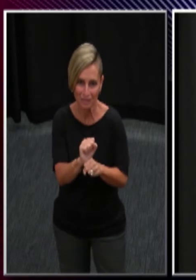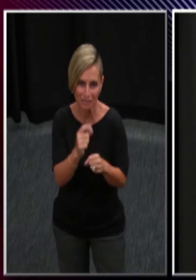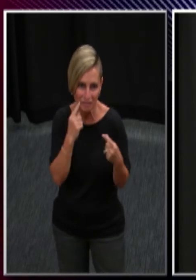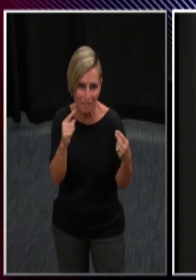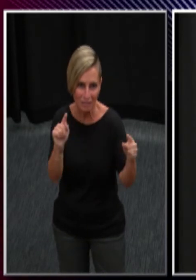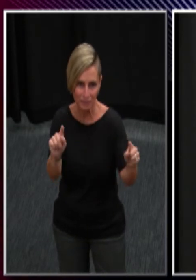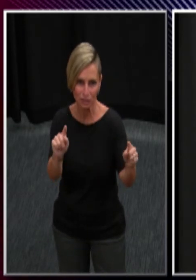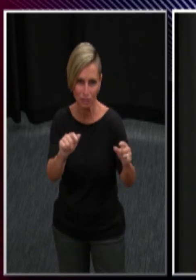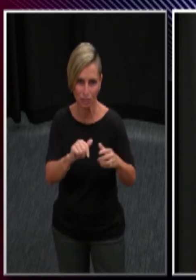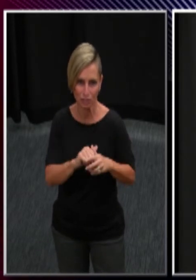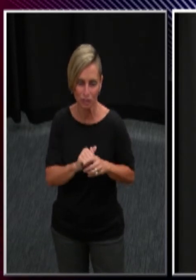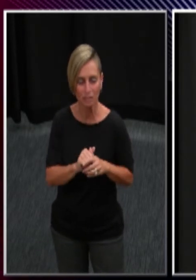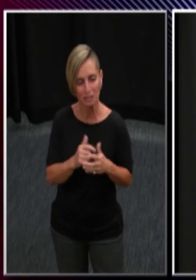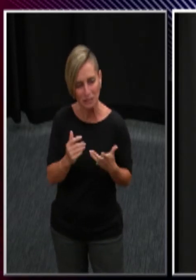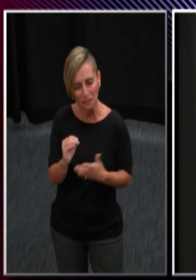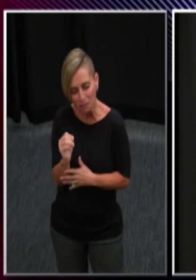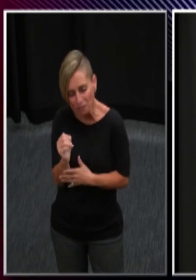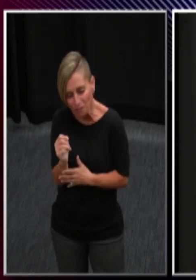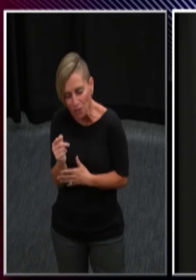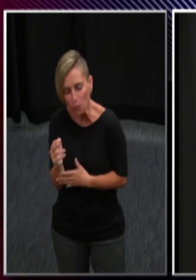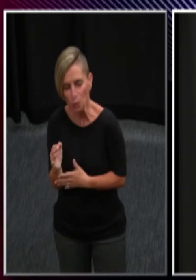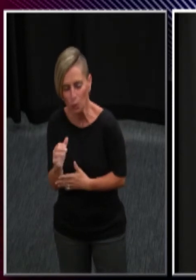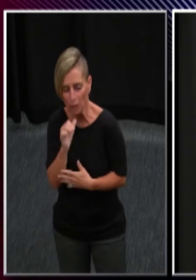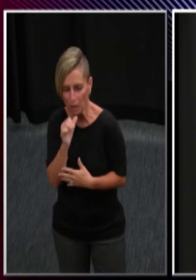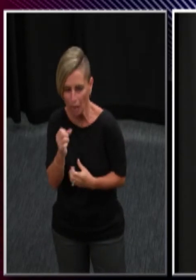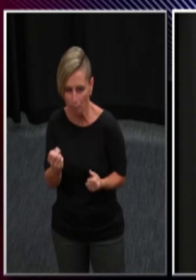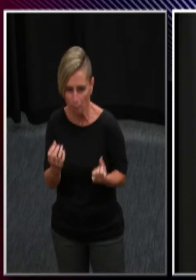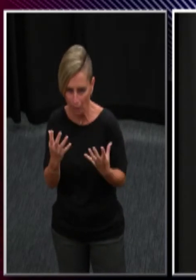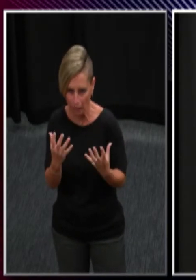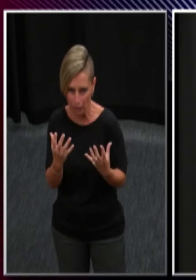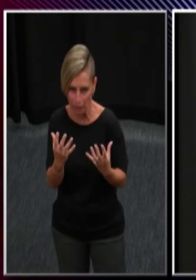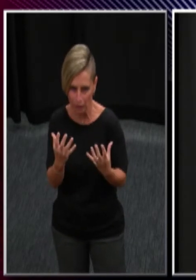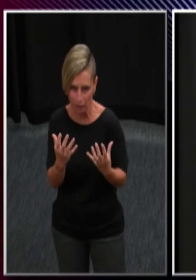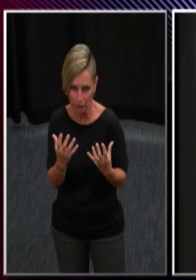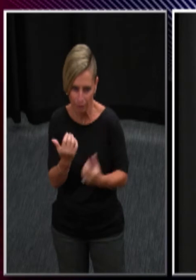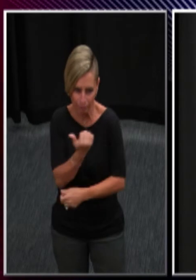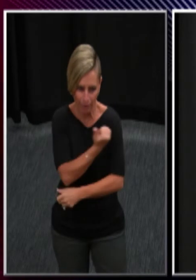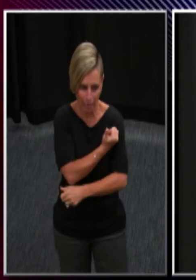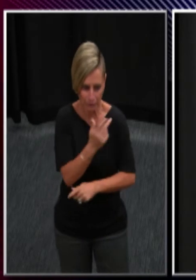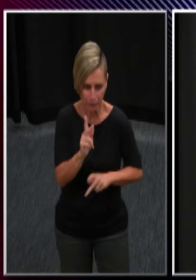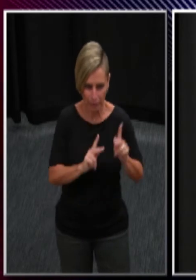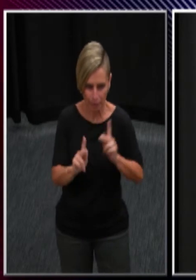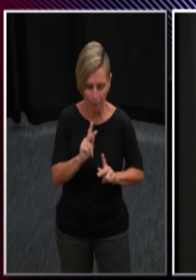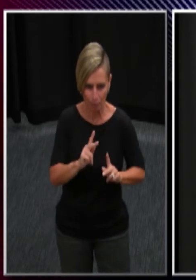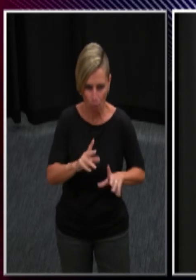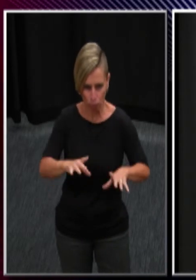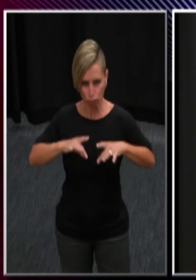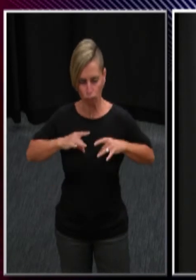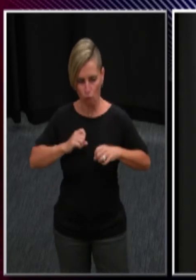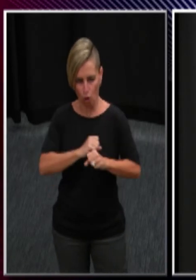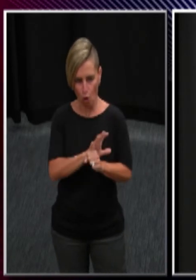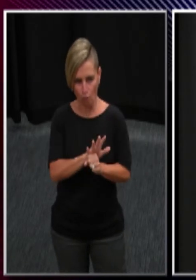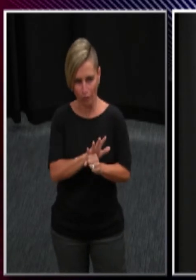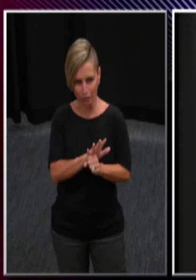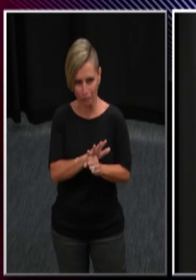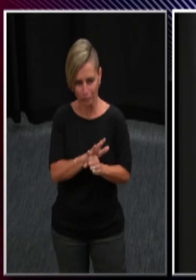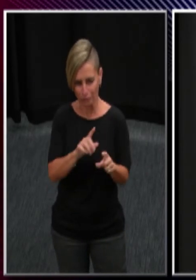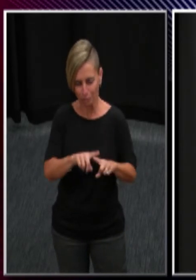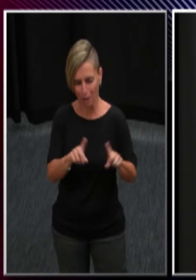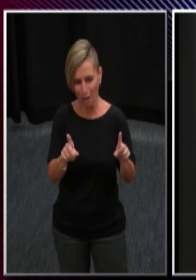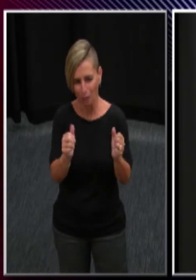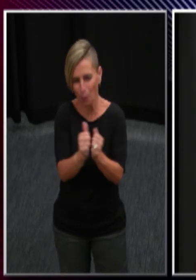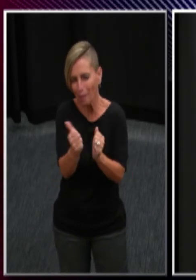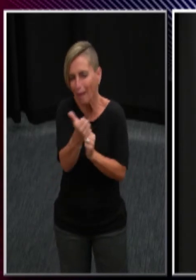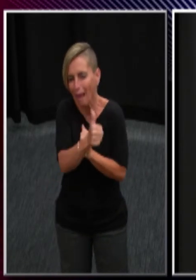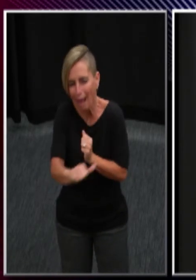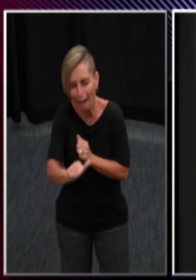breakthrough cases, not many, but there are some breakthrough cases, but we would expect that regardless with any type of vaccine.